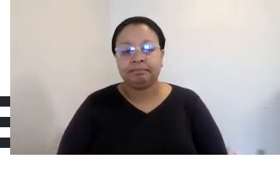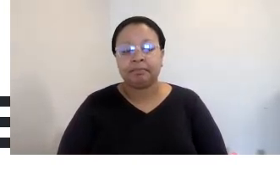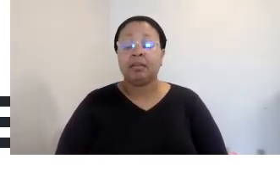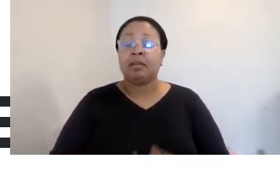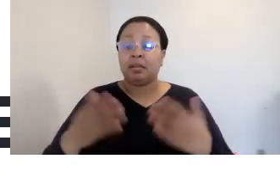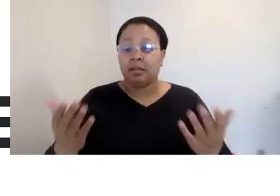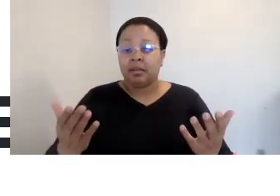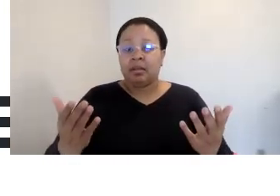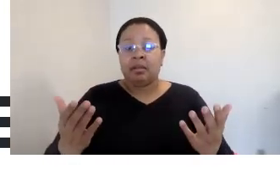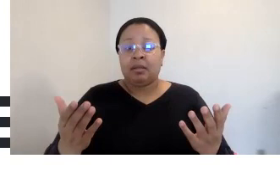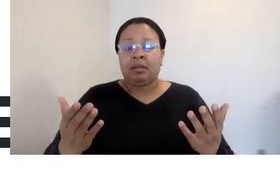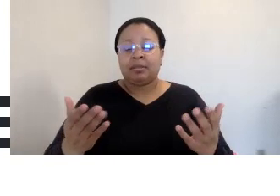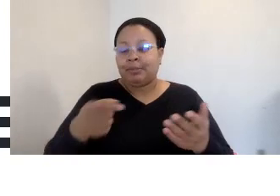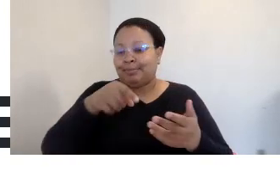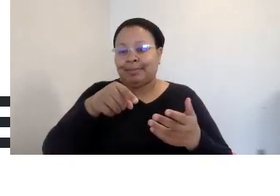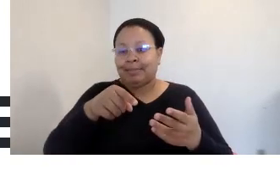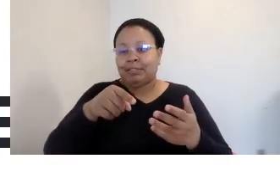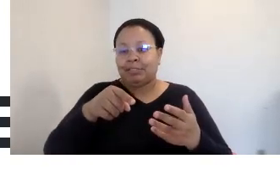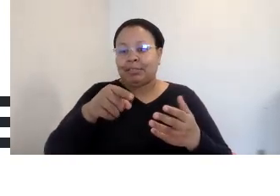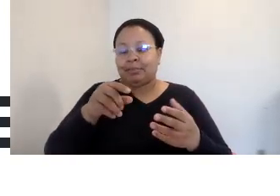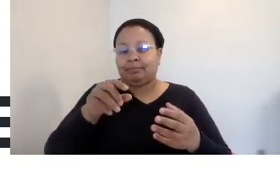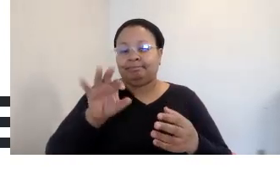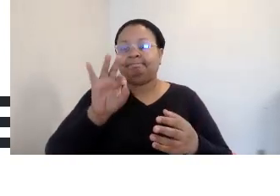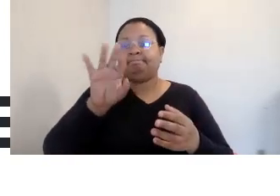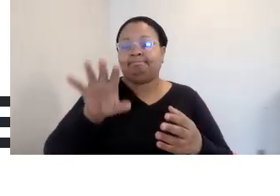And these are some just additional tips.